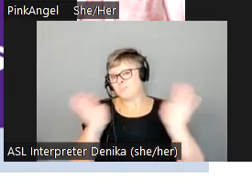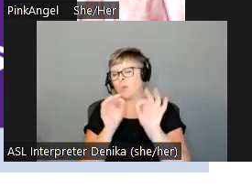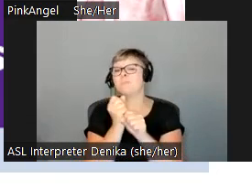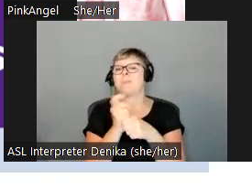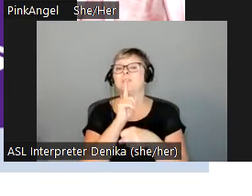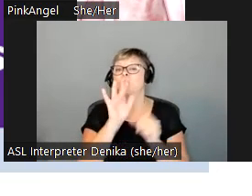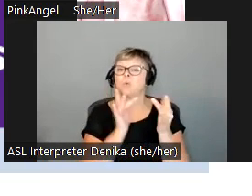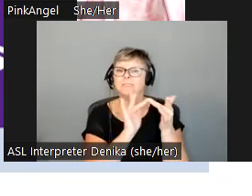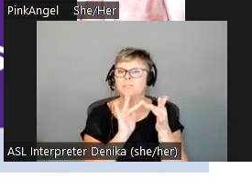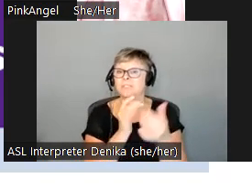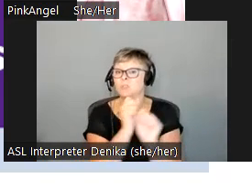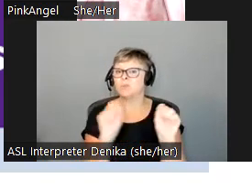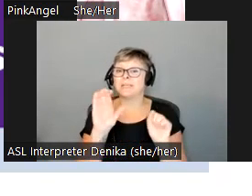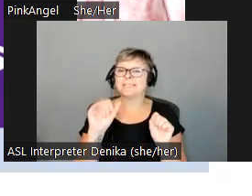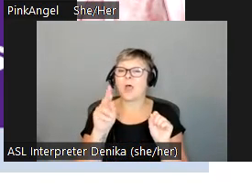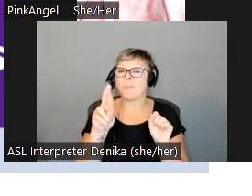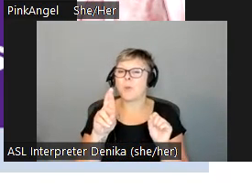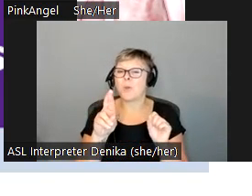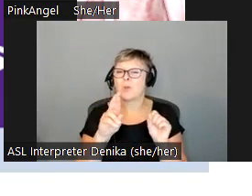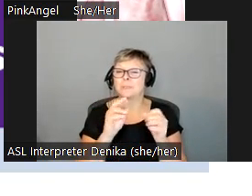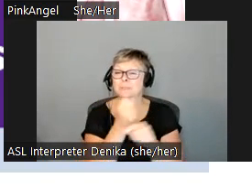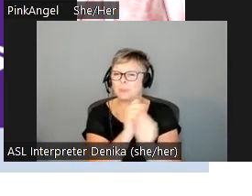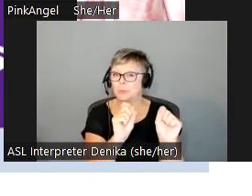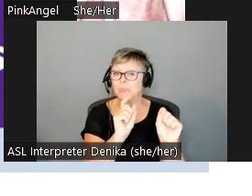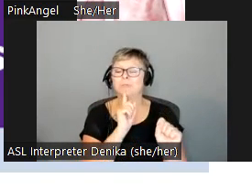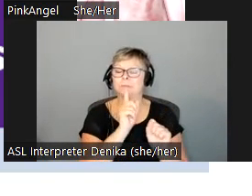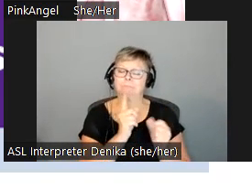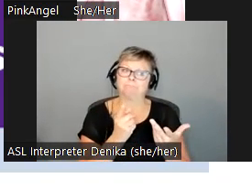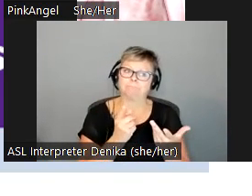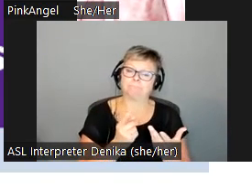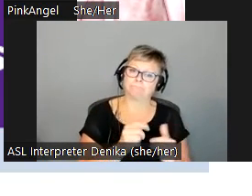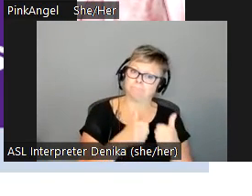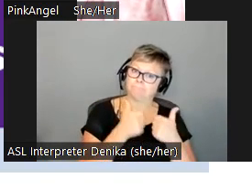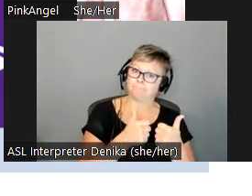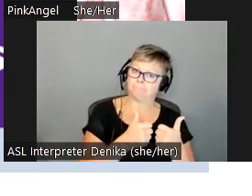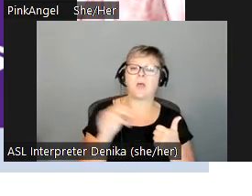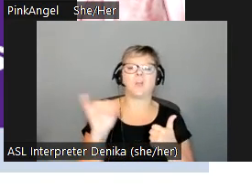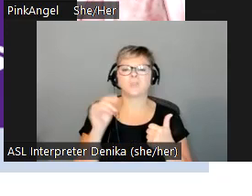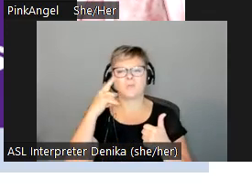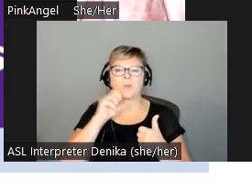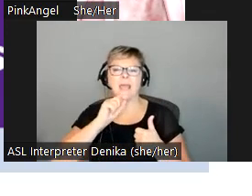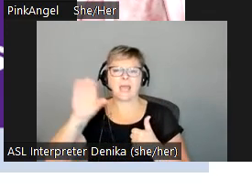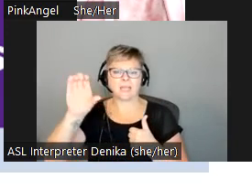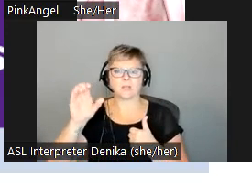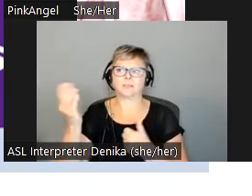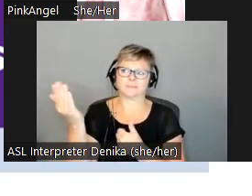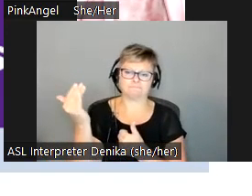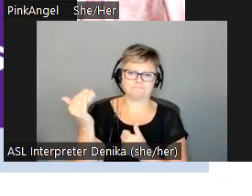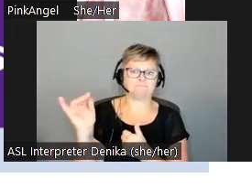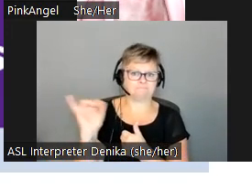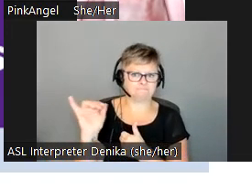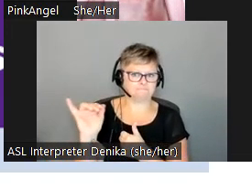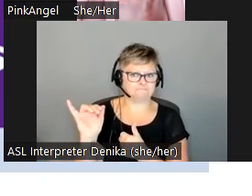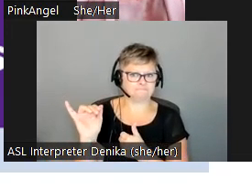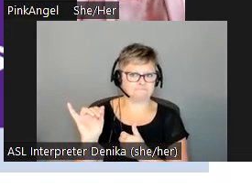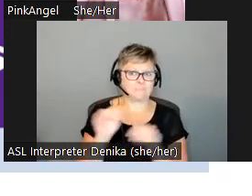is intact, but also looking for their older adults to ensure that that's in for them, as well as agencies to pass